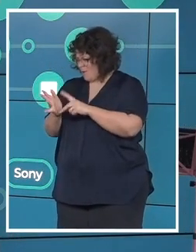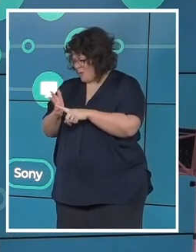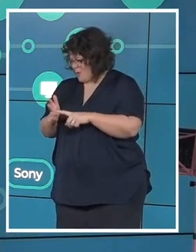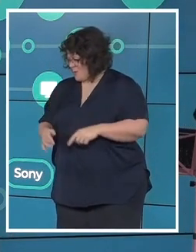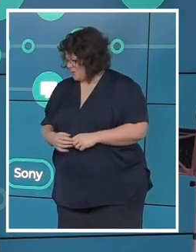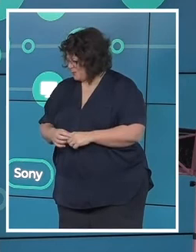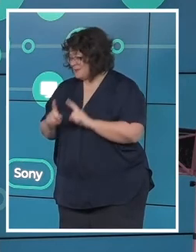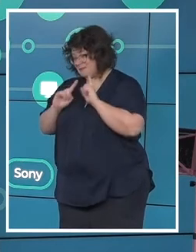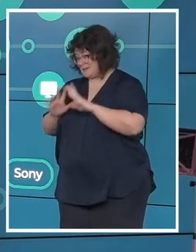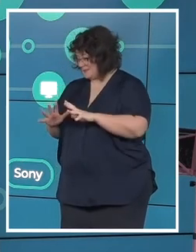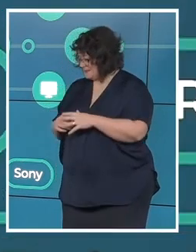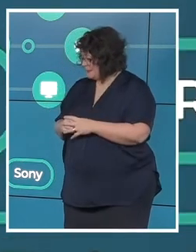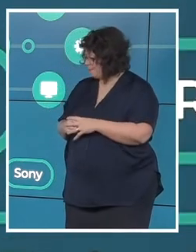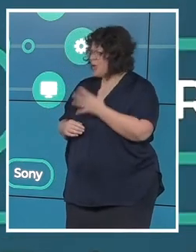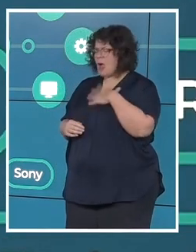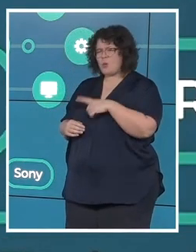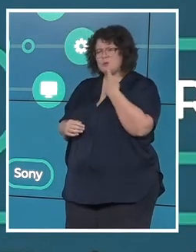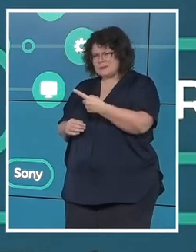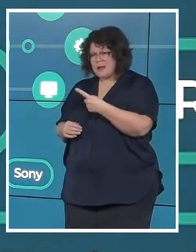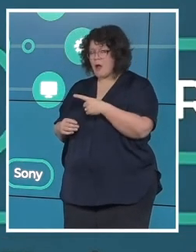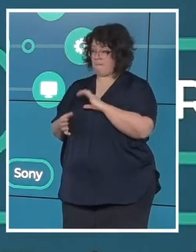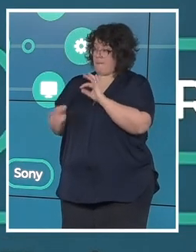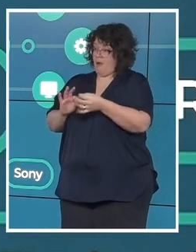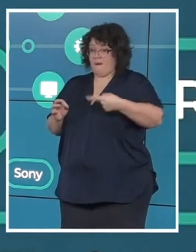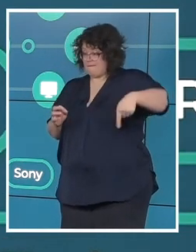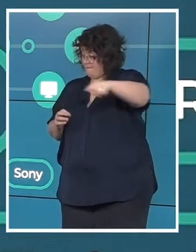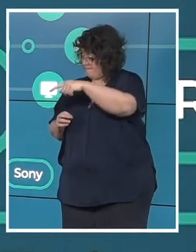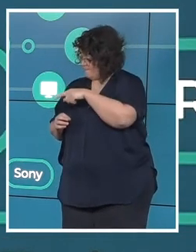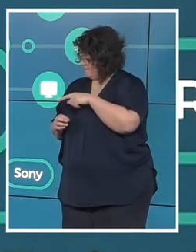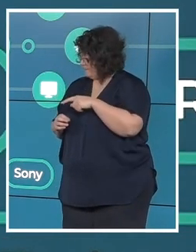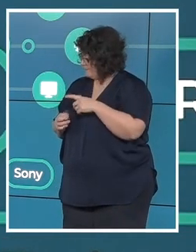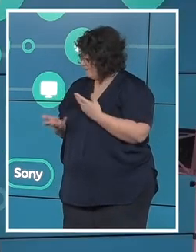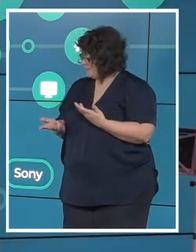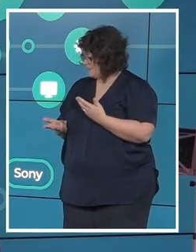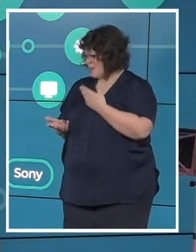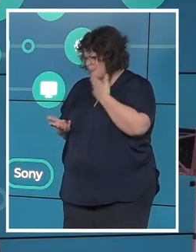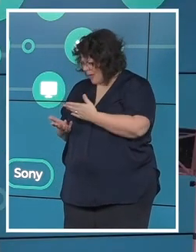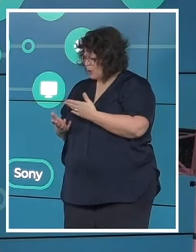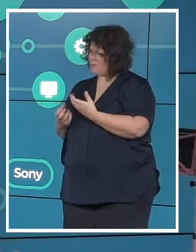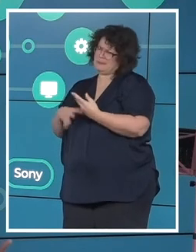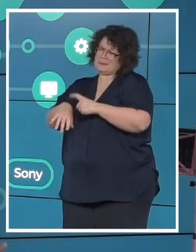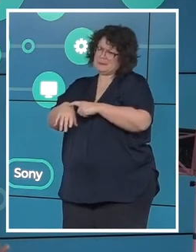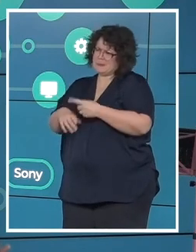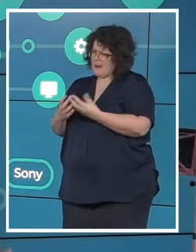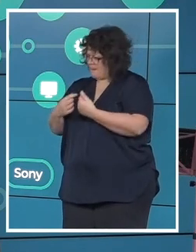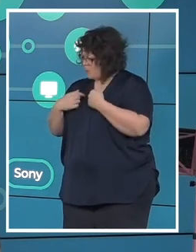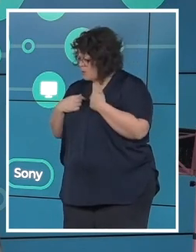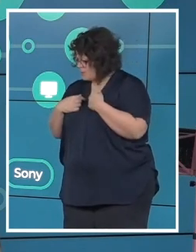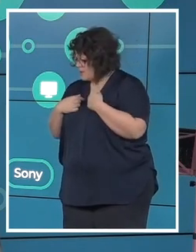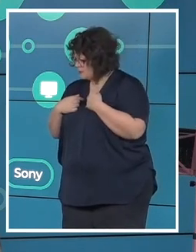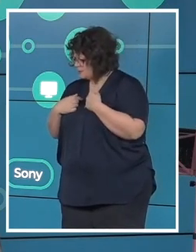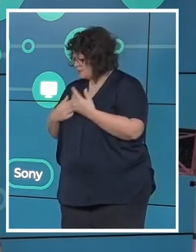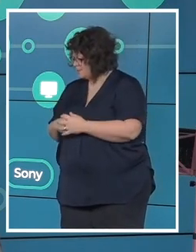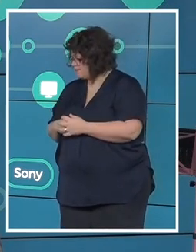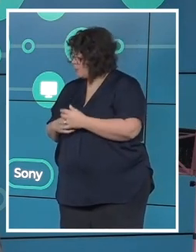for spending some time with us all. And what we'd love to be able to do is take a few minutes, maybe outside. If anyone has any questions,